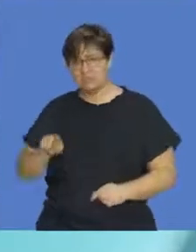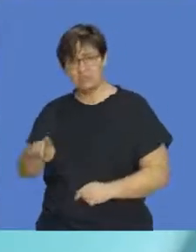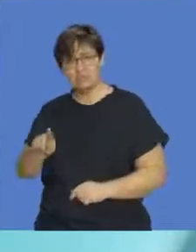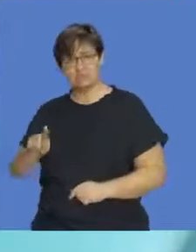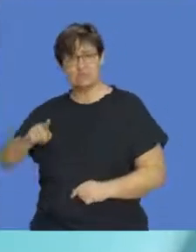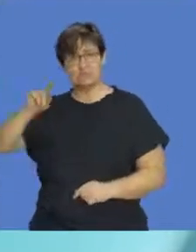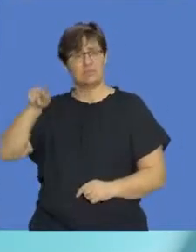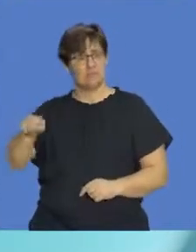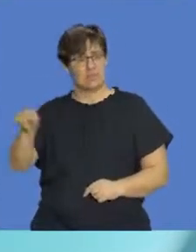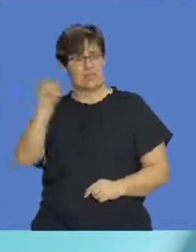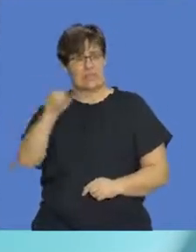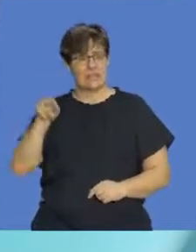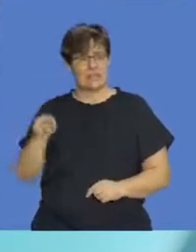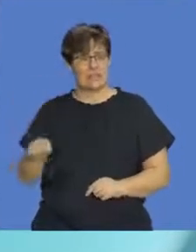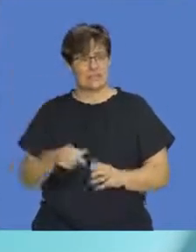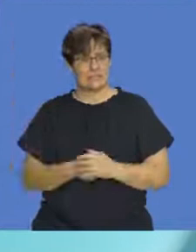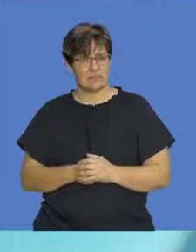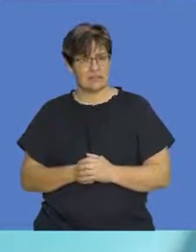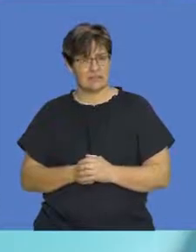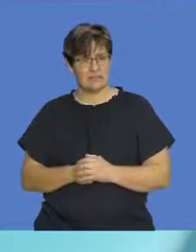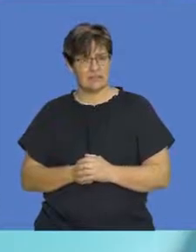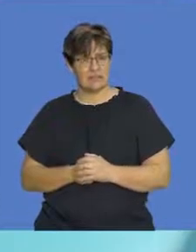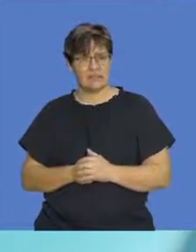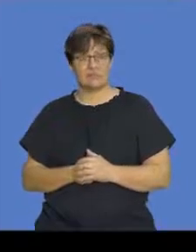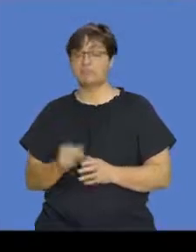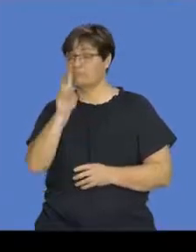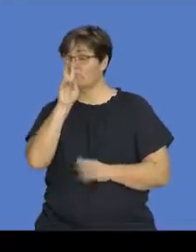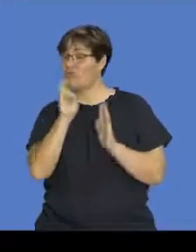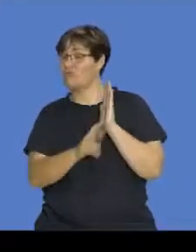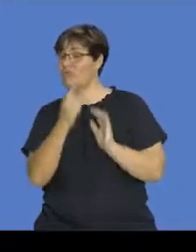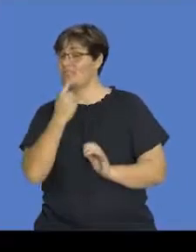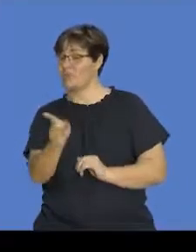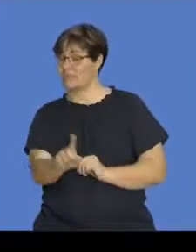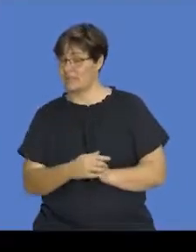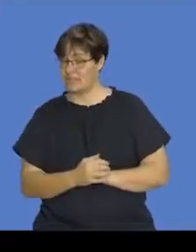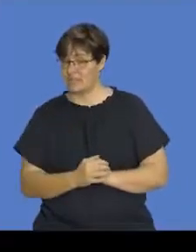dice? What about dice Z? Have a look what the rules are.